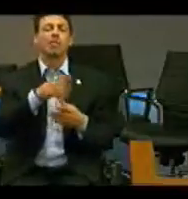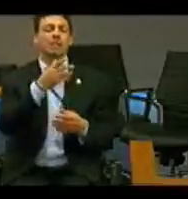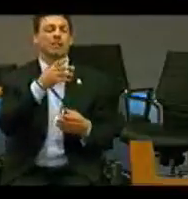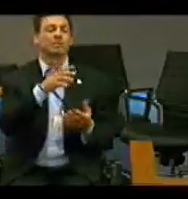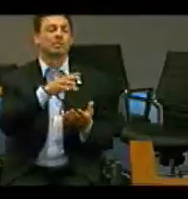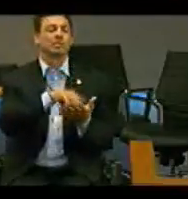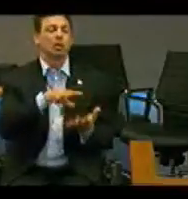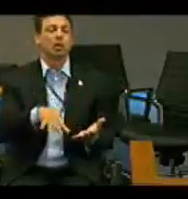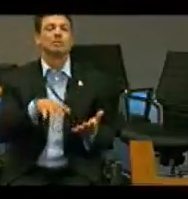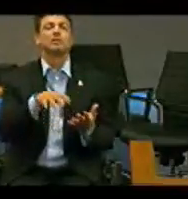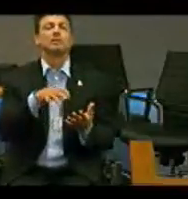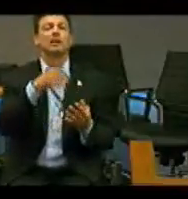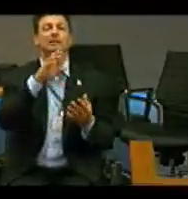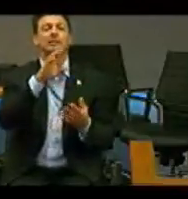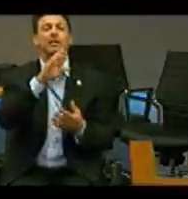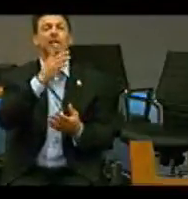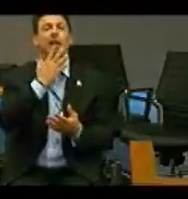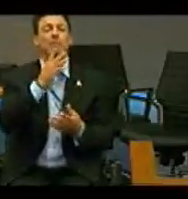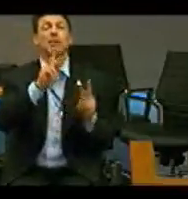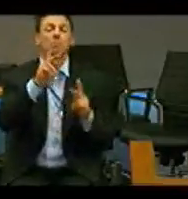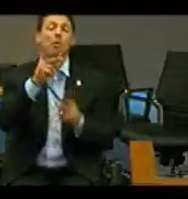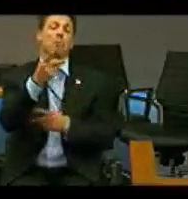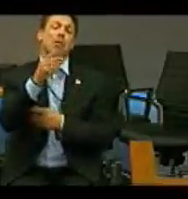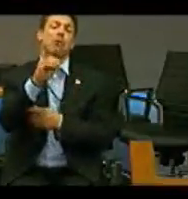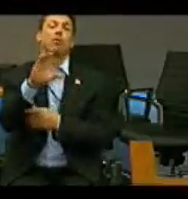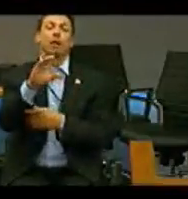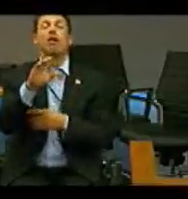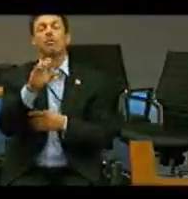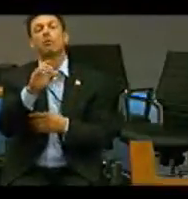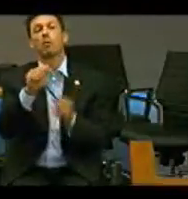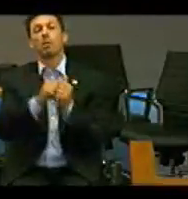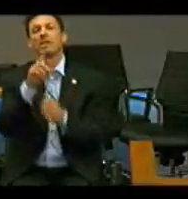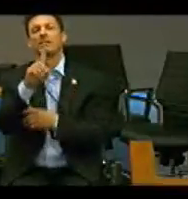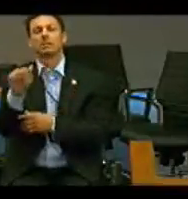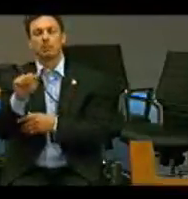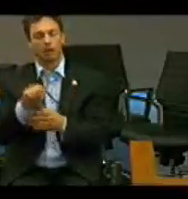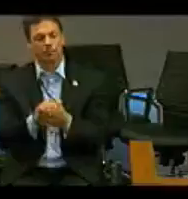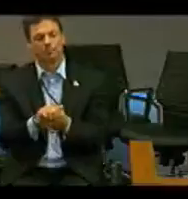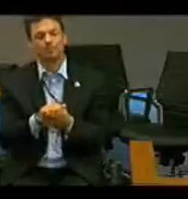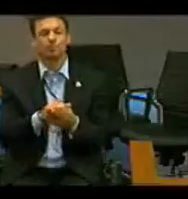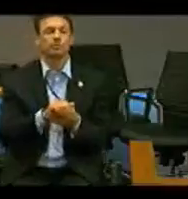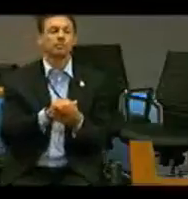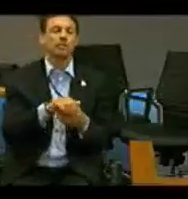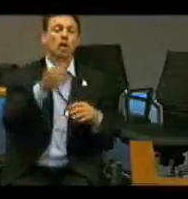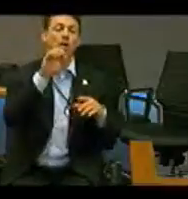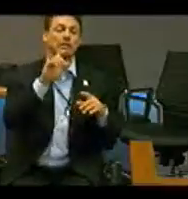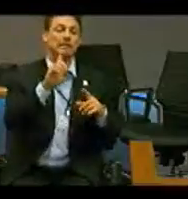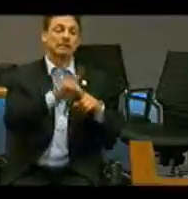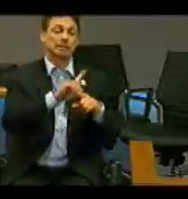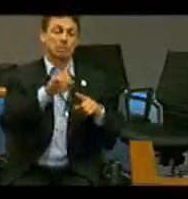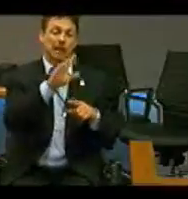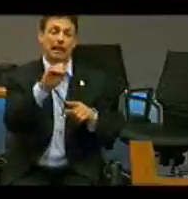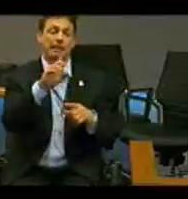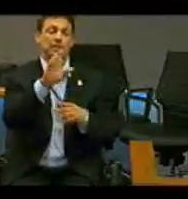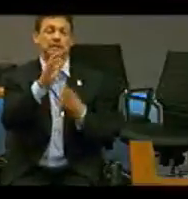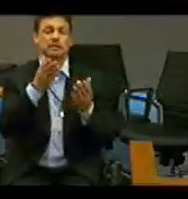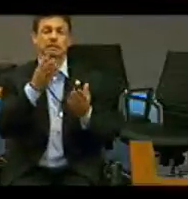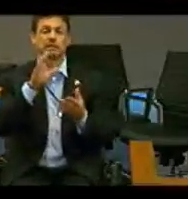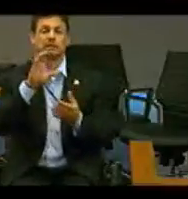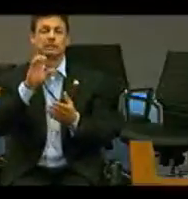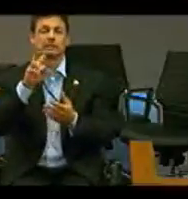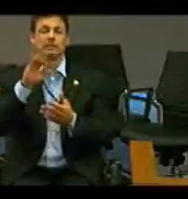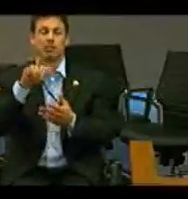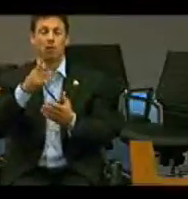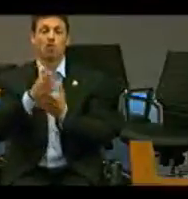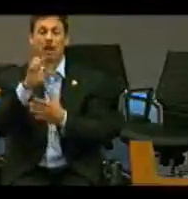Disabilities. In today's briefing, the Commission examines federal law and policy on school discipline and civil rights, specifically focused on students of color